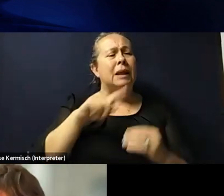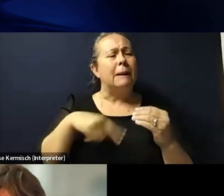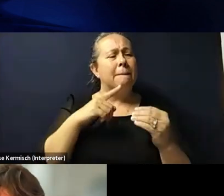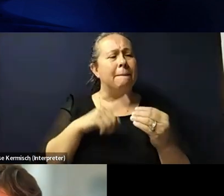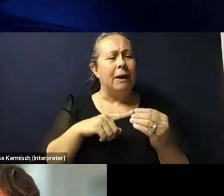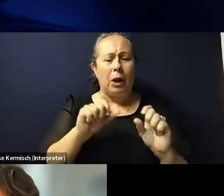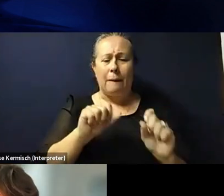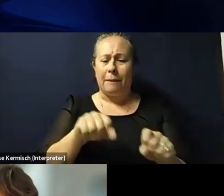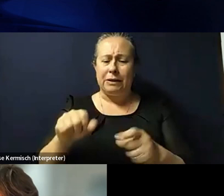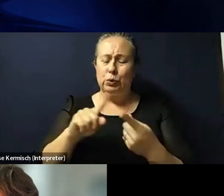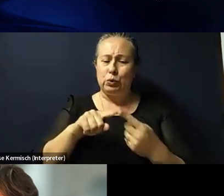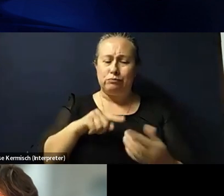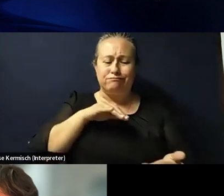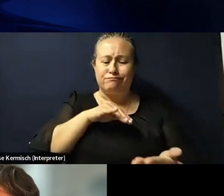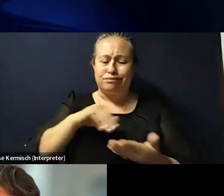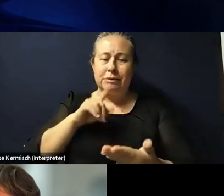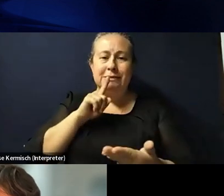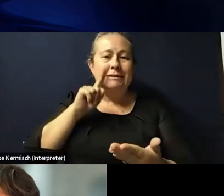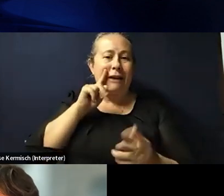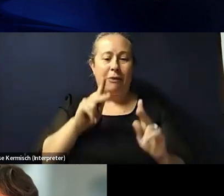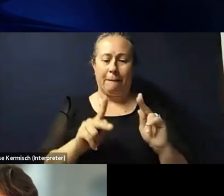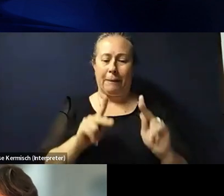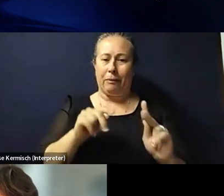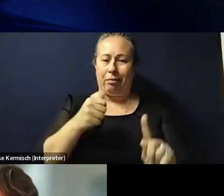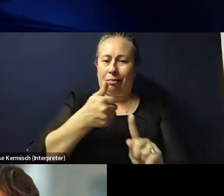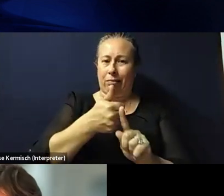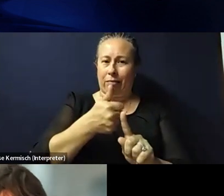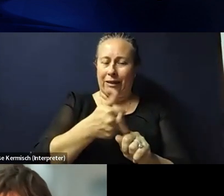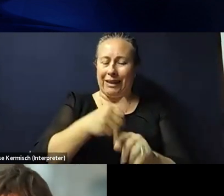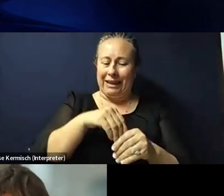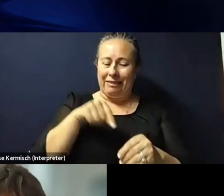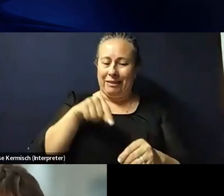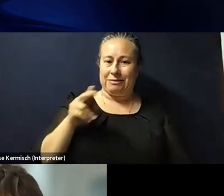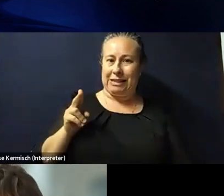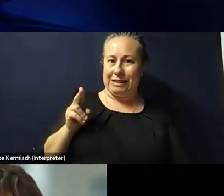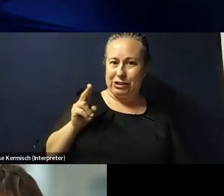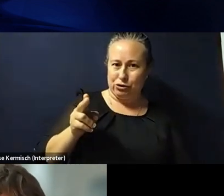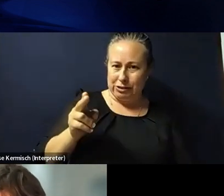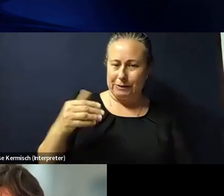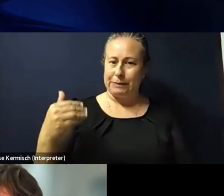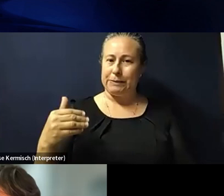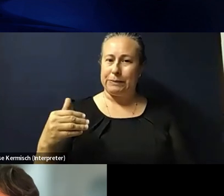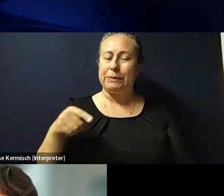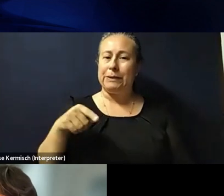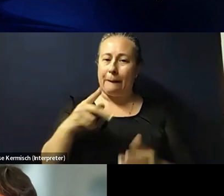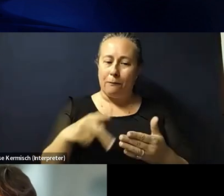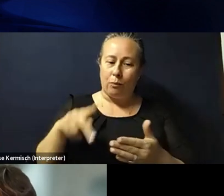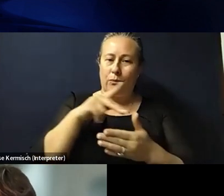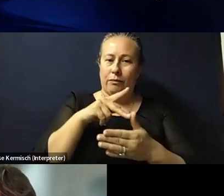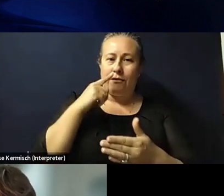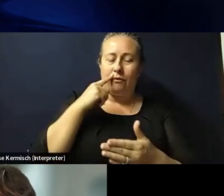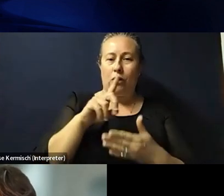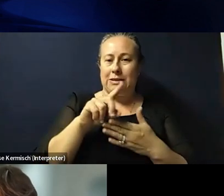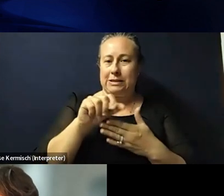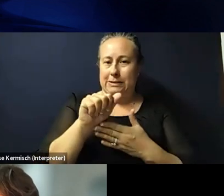ability to study deaf people themselves in this history, which of course, you know, is a priority for